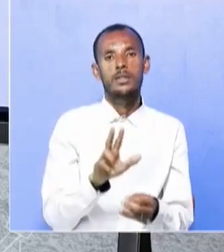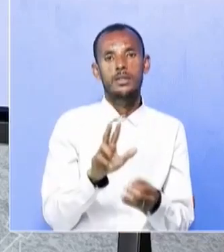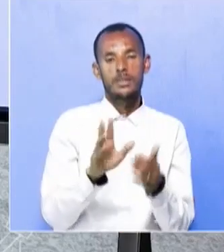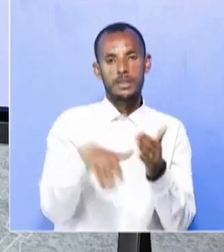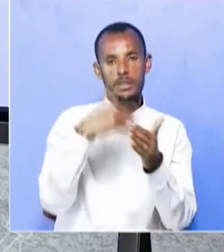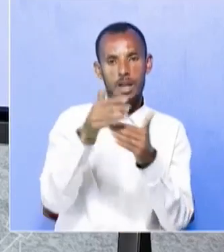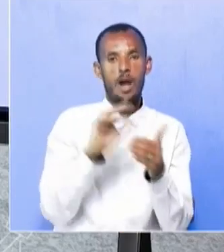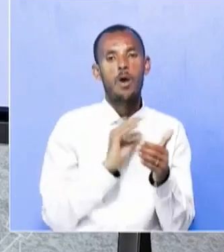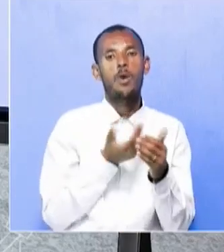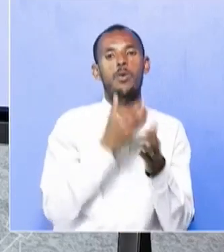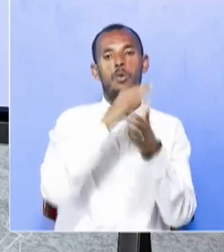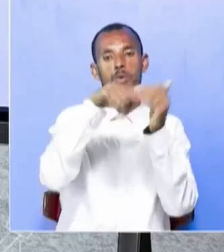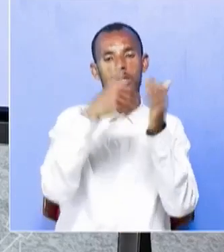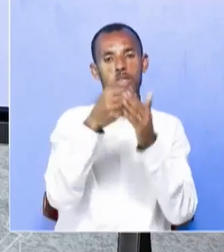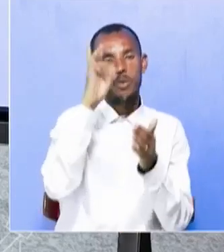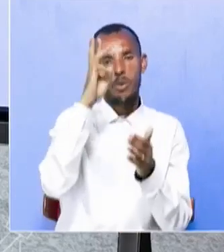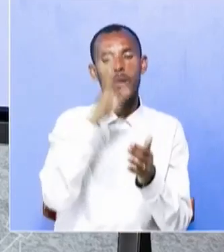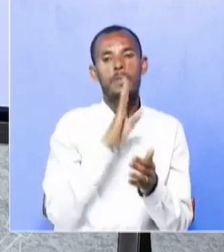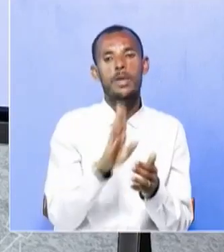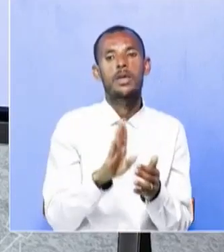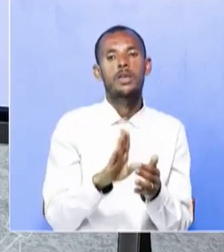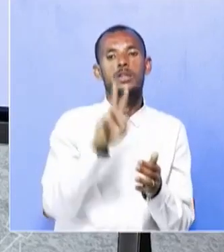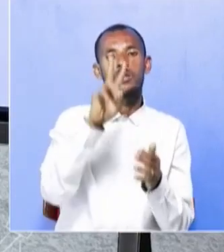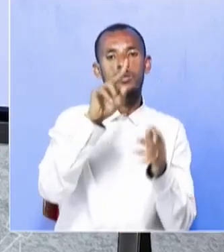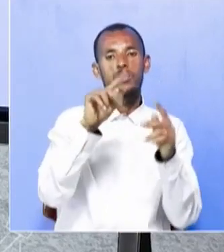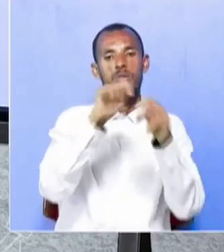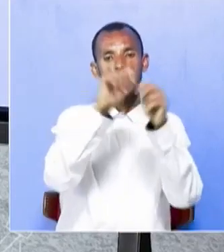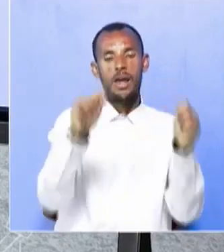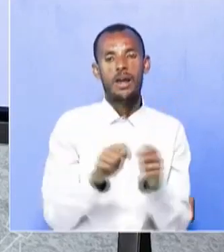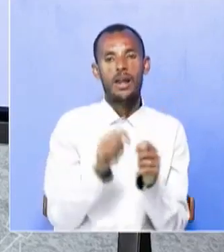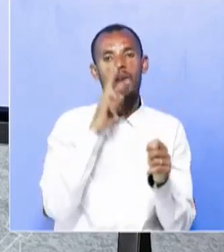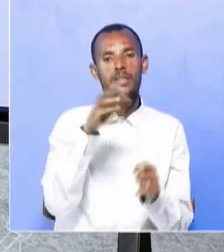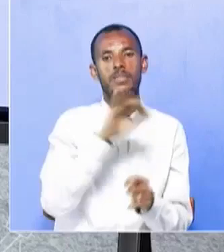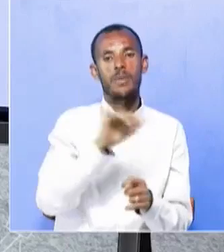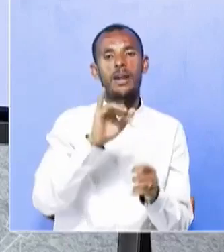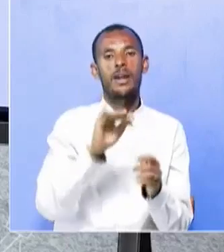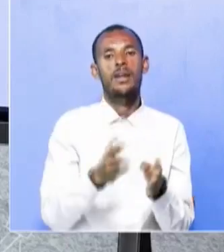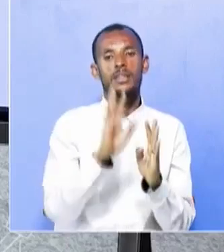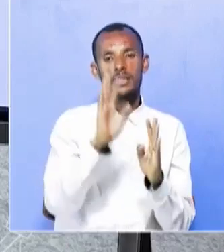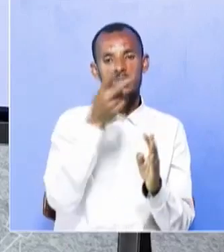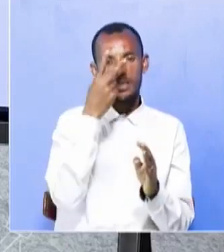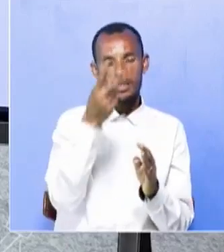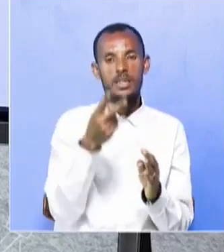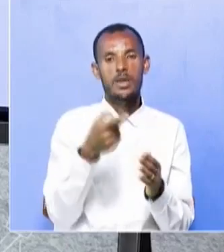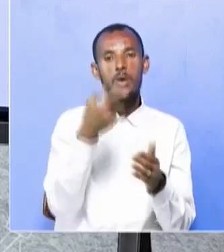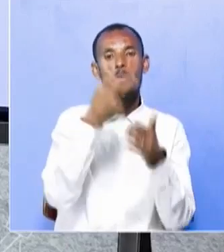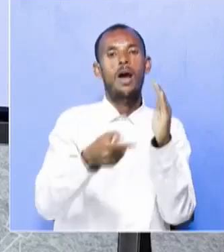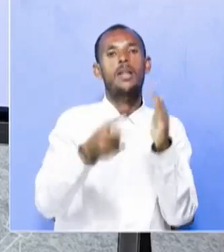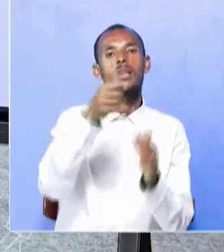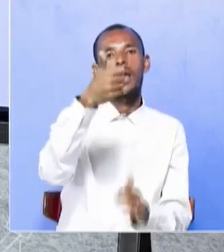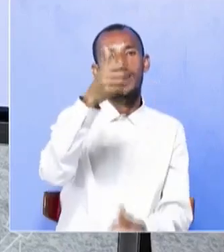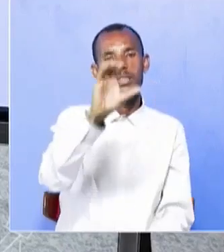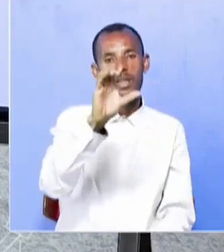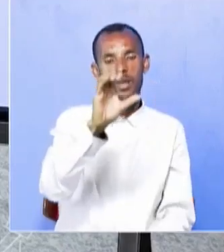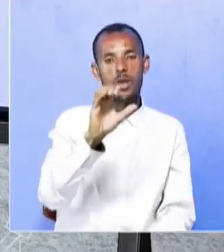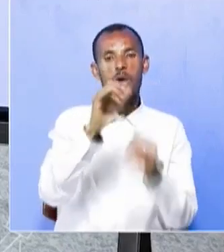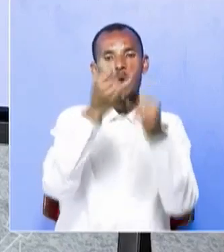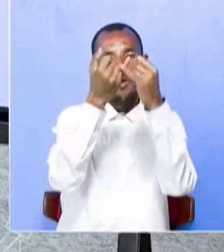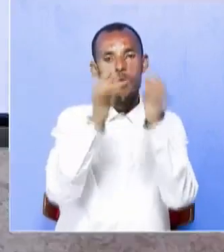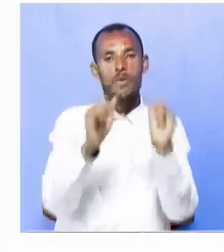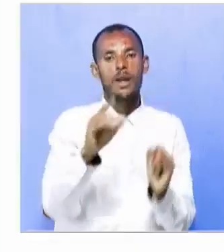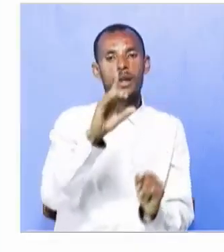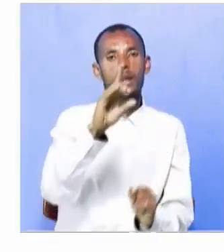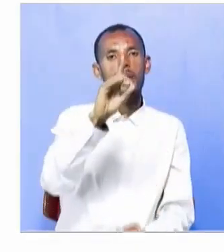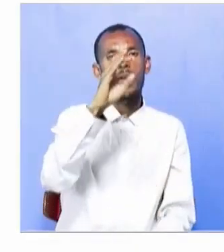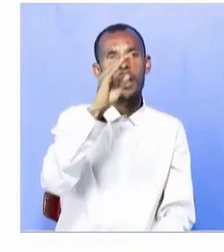then our conclusion will be the two triangles are similar. So let's see what AC over DF looks